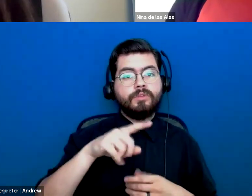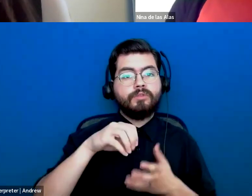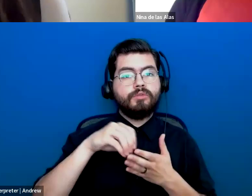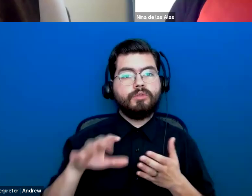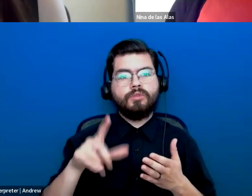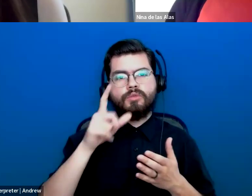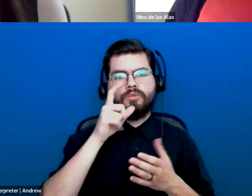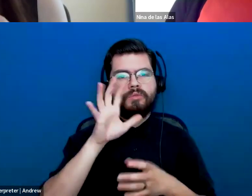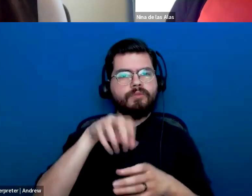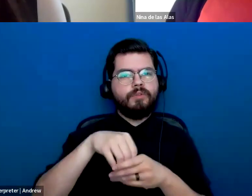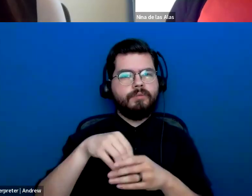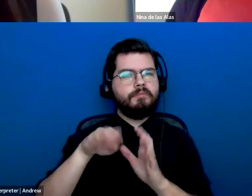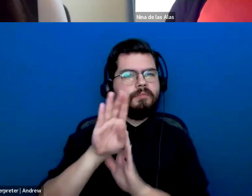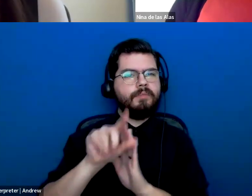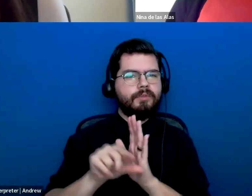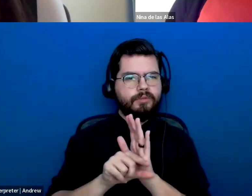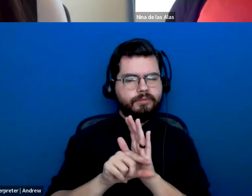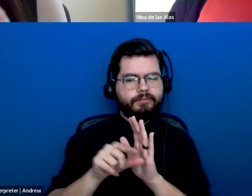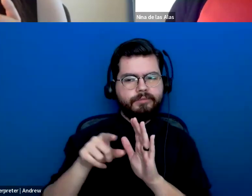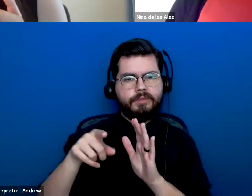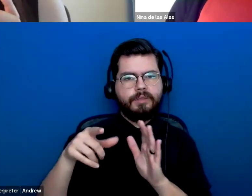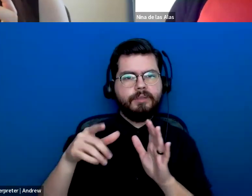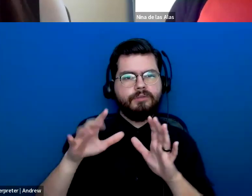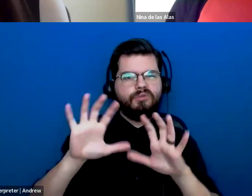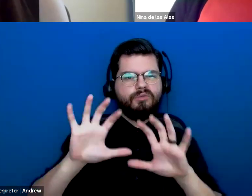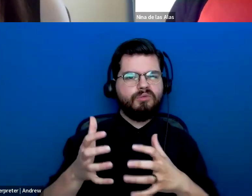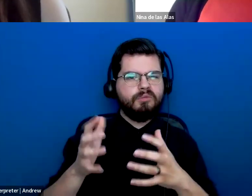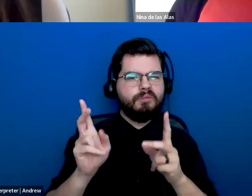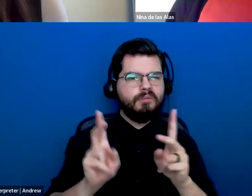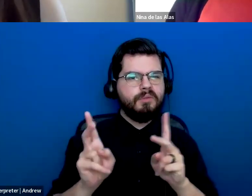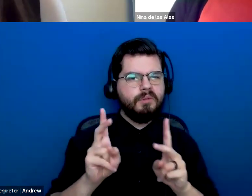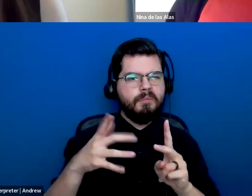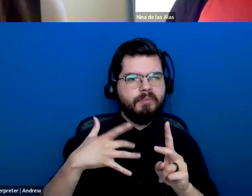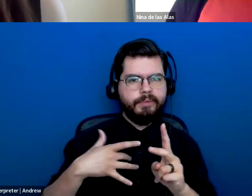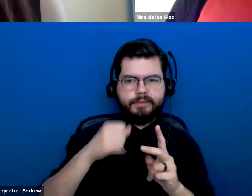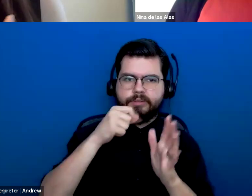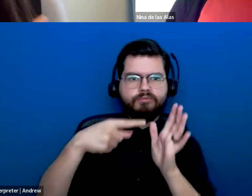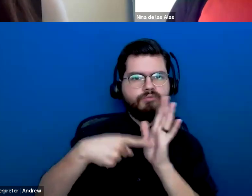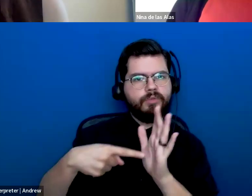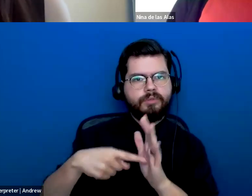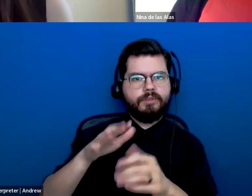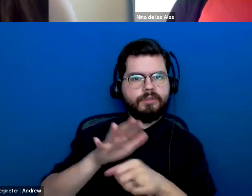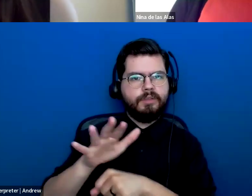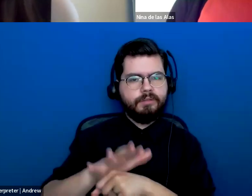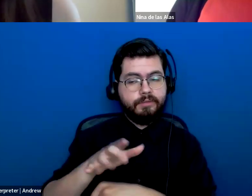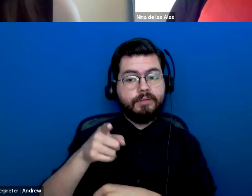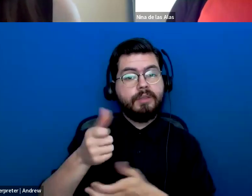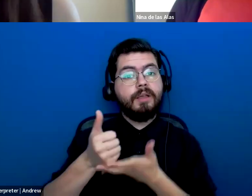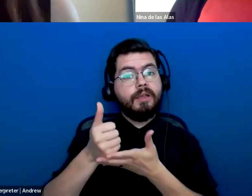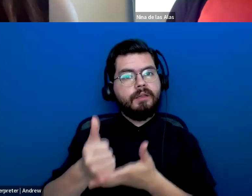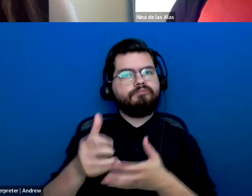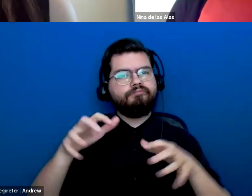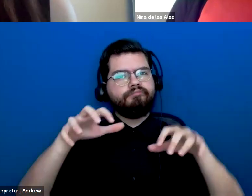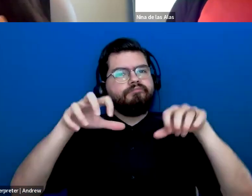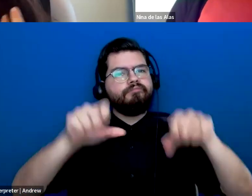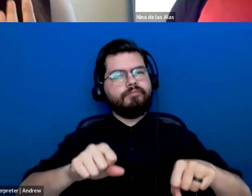strong scholar identity really matters. That will help them not just gain confidence, but also reclaim their space in